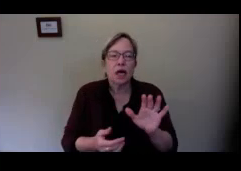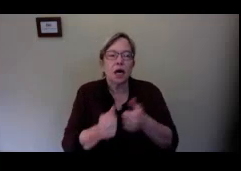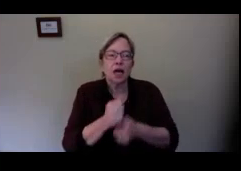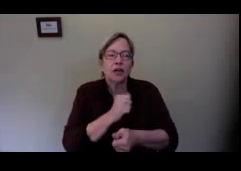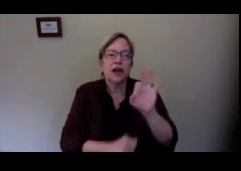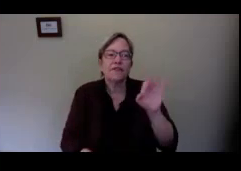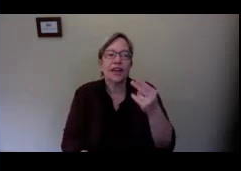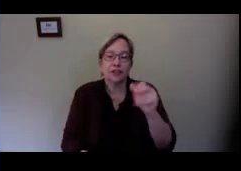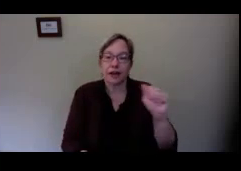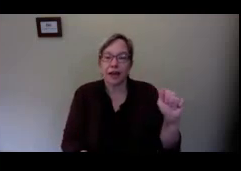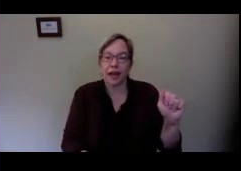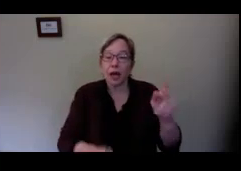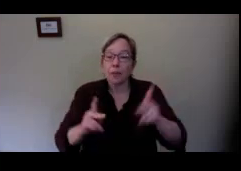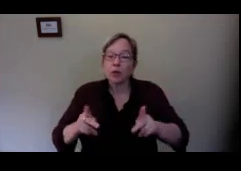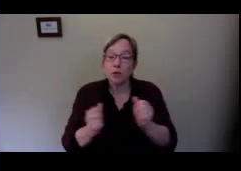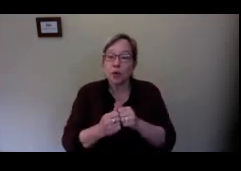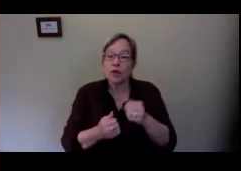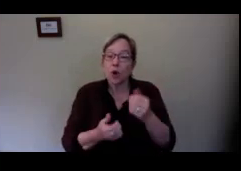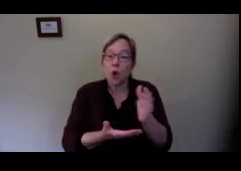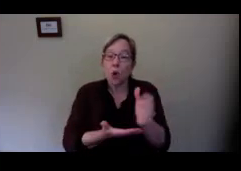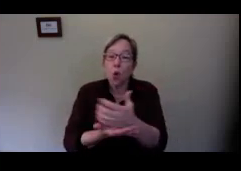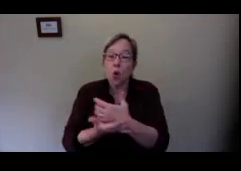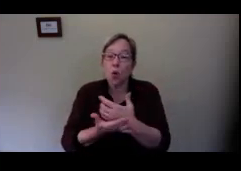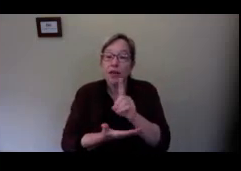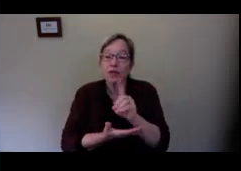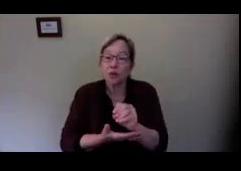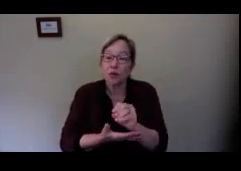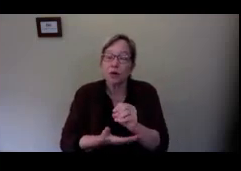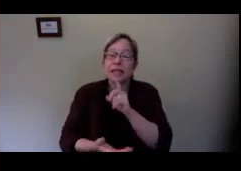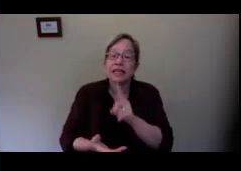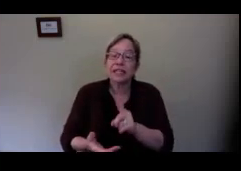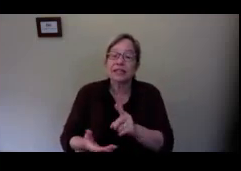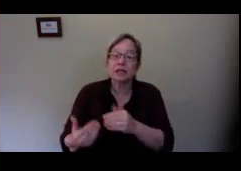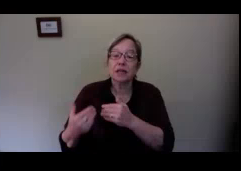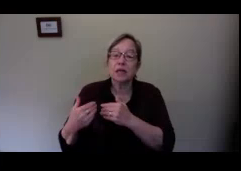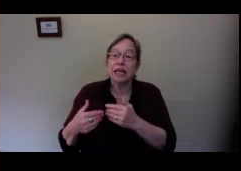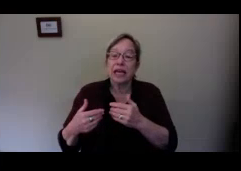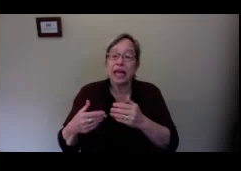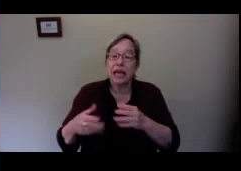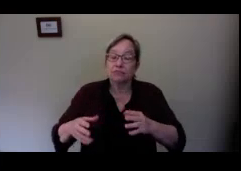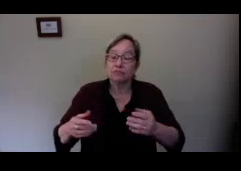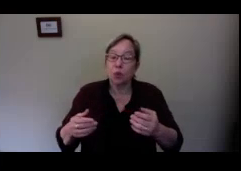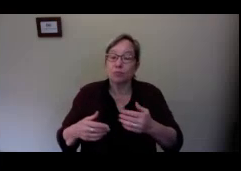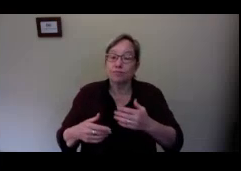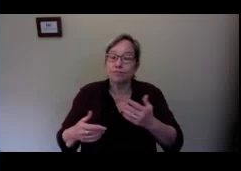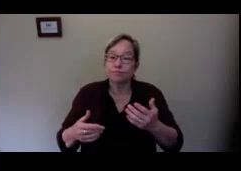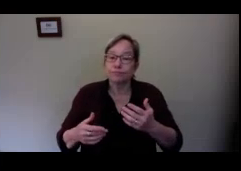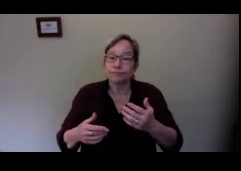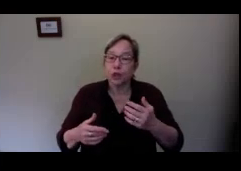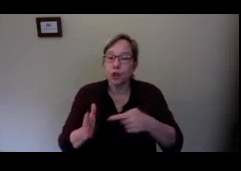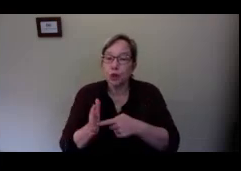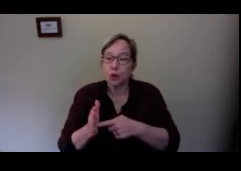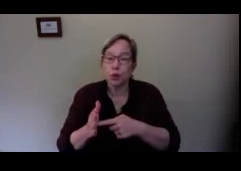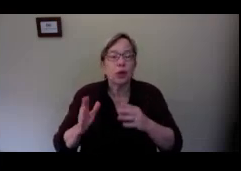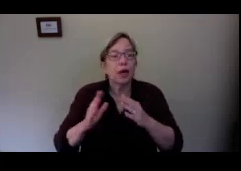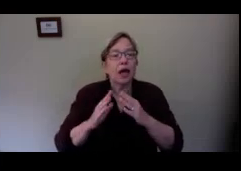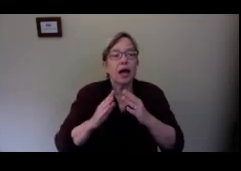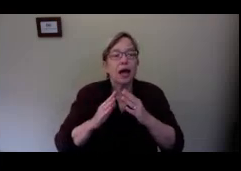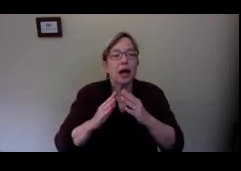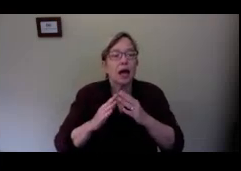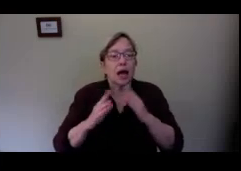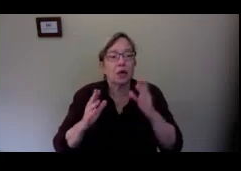FHAA, a person who has a hoarding disorder may be entitled to a reasonable accommodation of policies, practices, or services when such